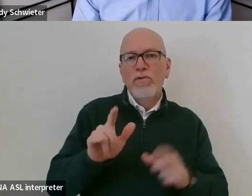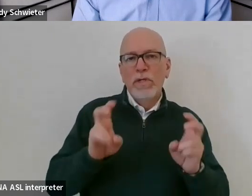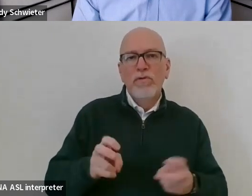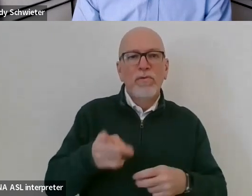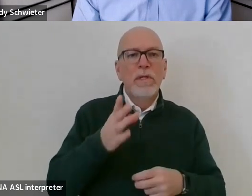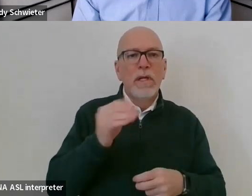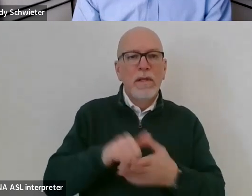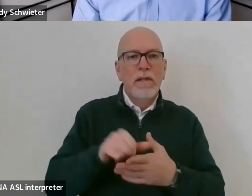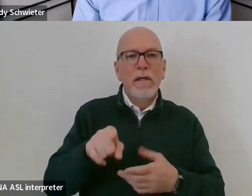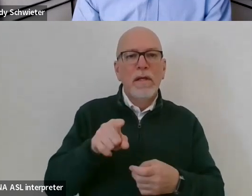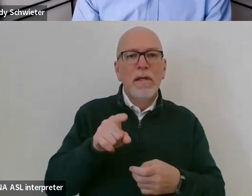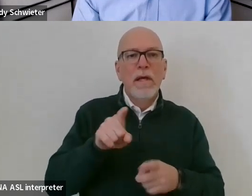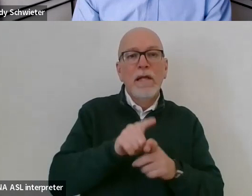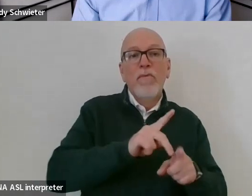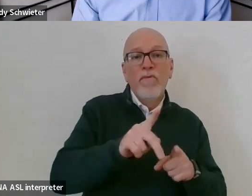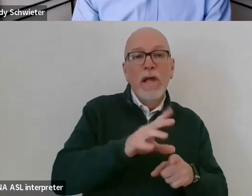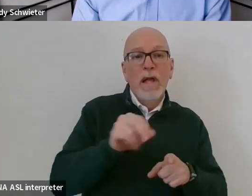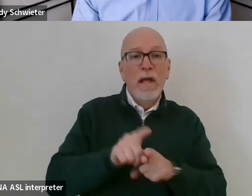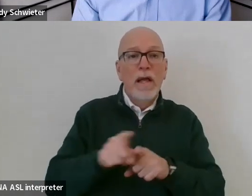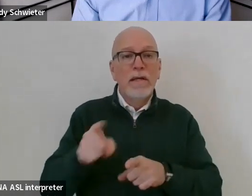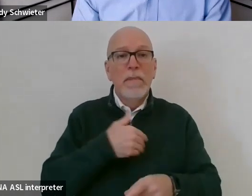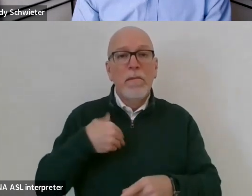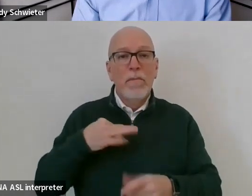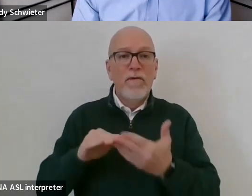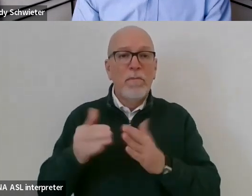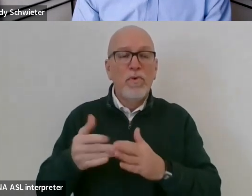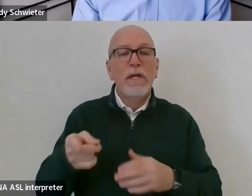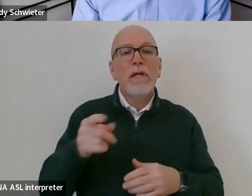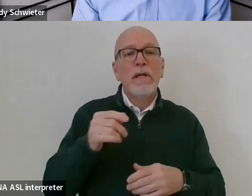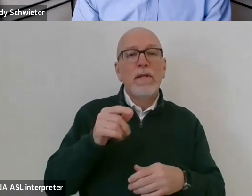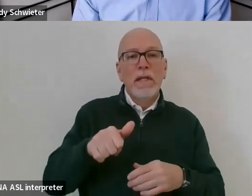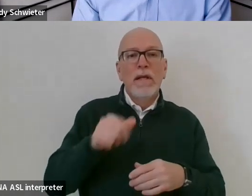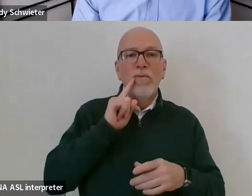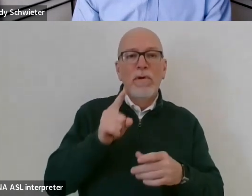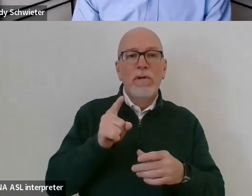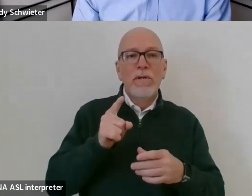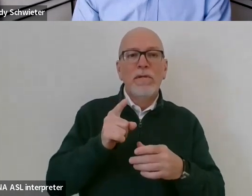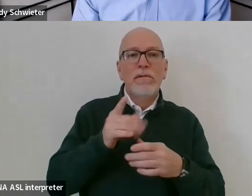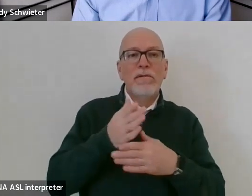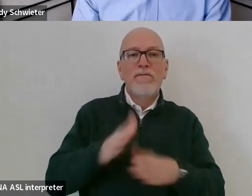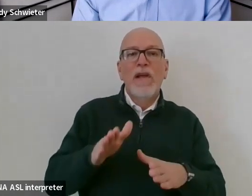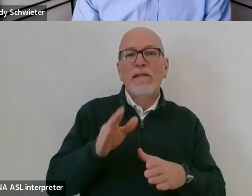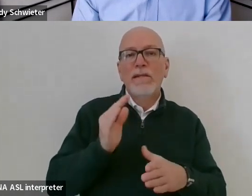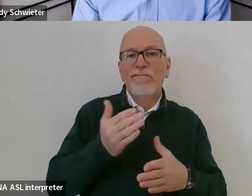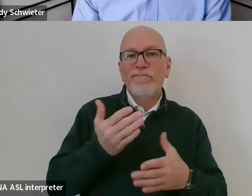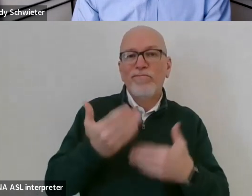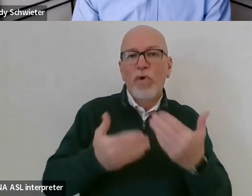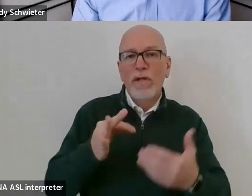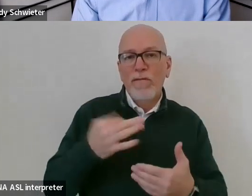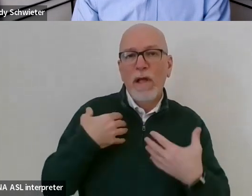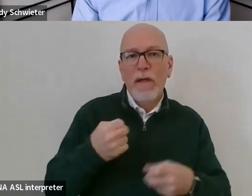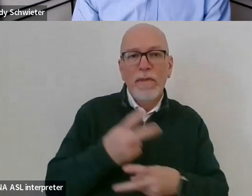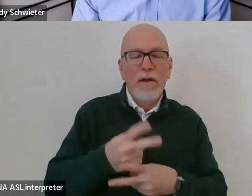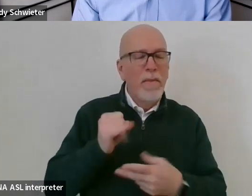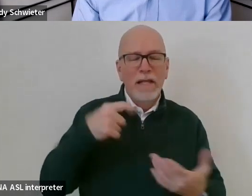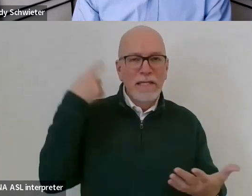us as professionals and as members of our communities, that are the rising cost of healthcare, for instance, which is